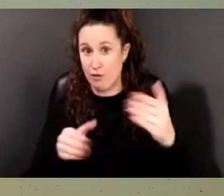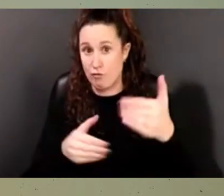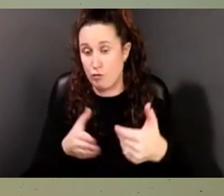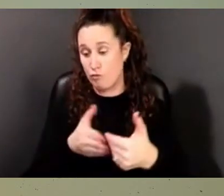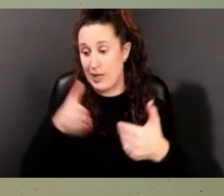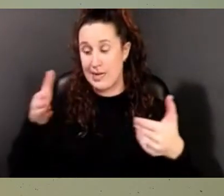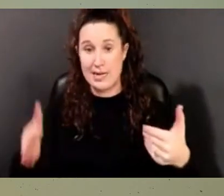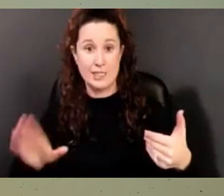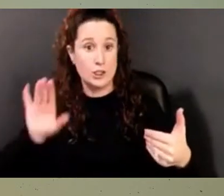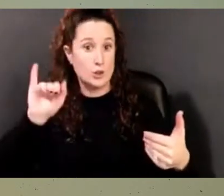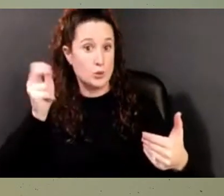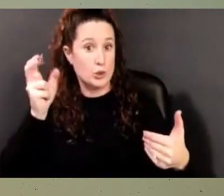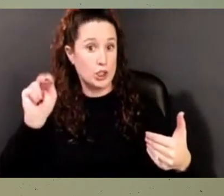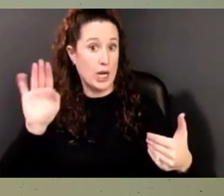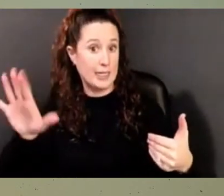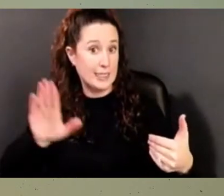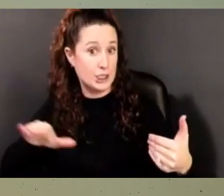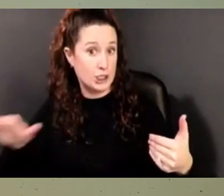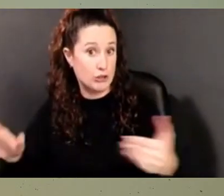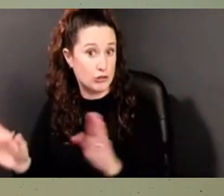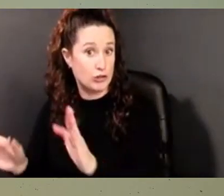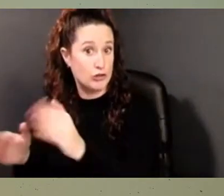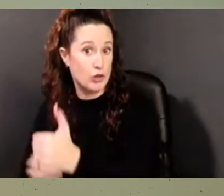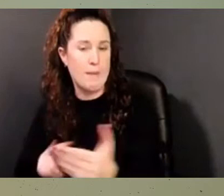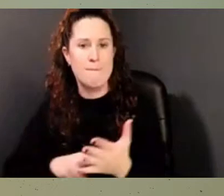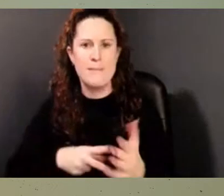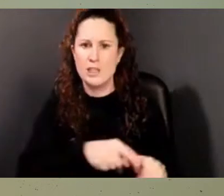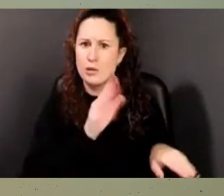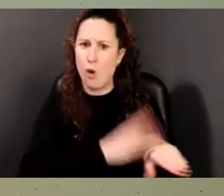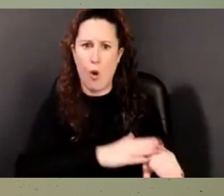and was expected to be on call throughout the night.